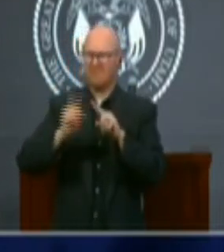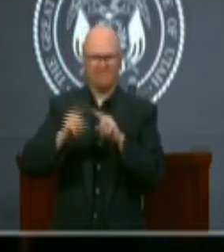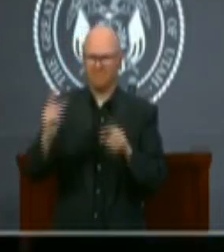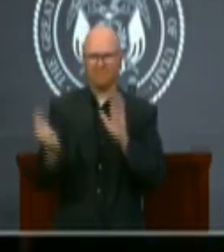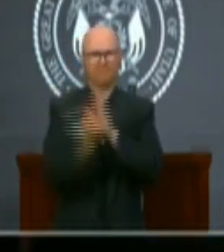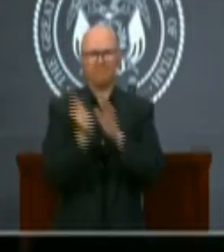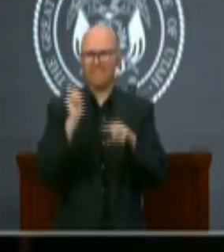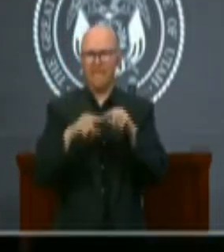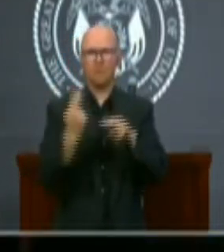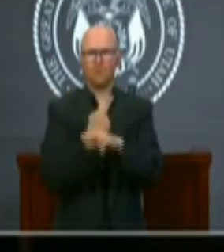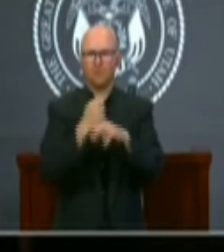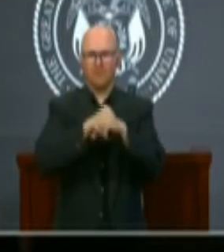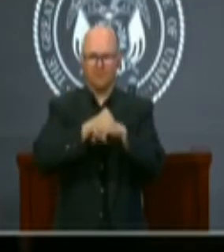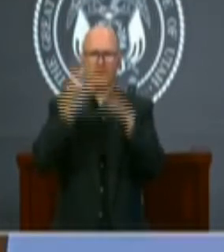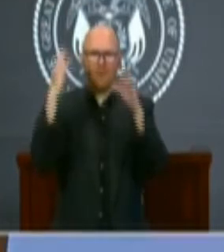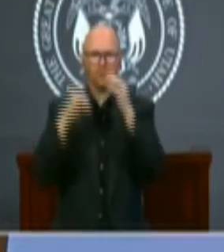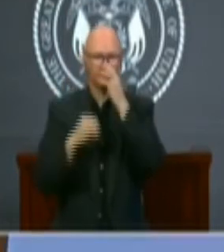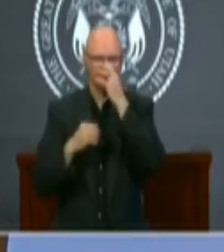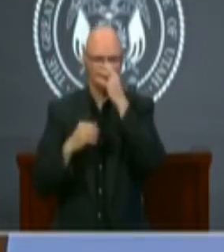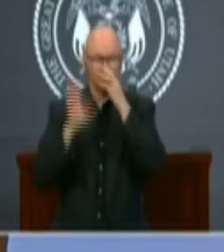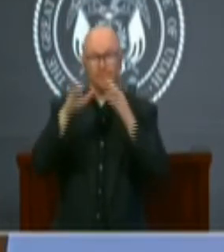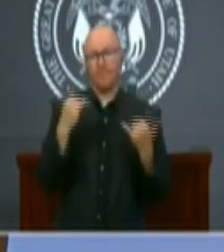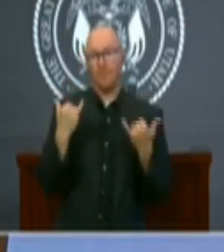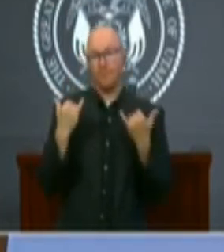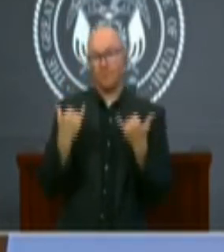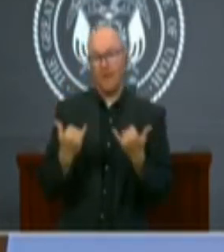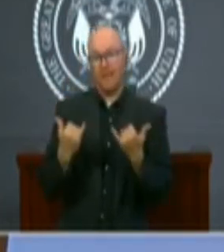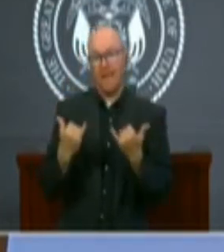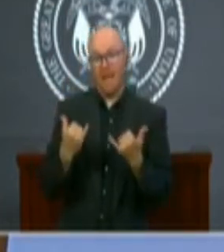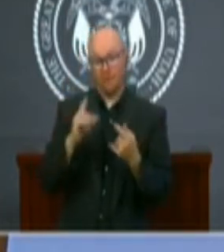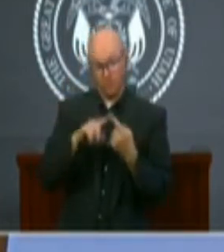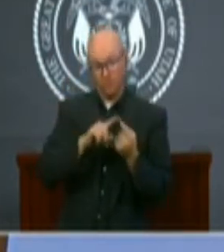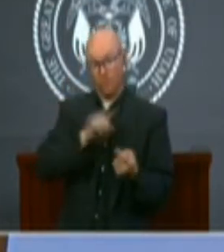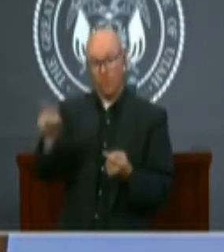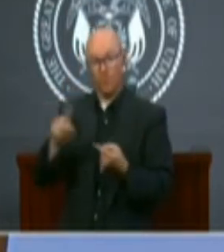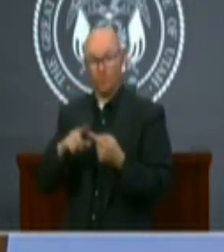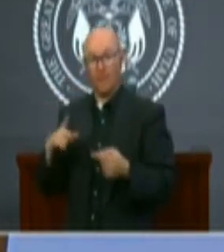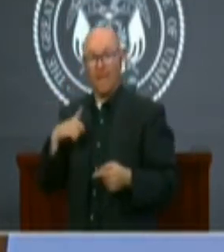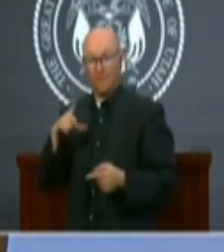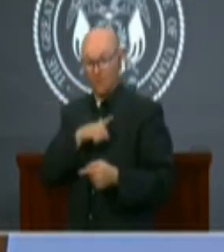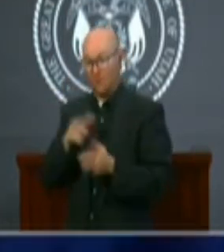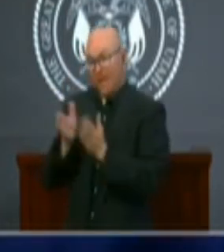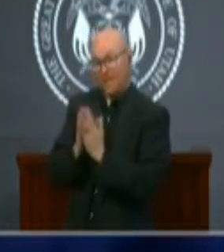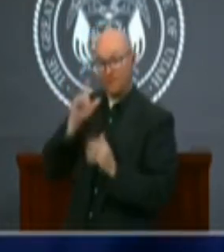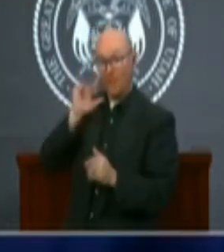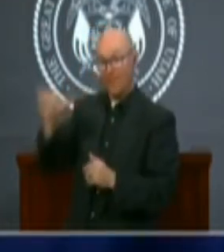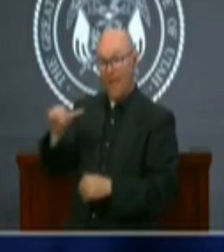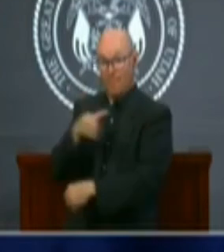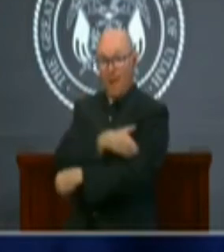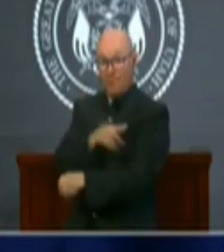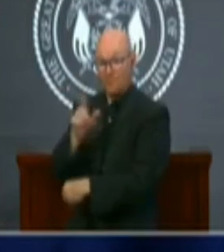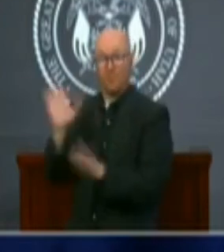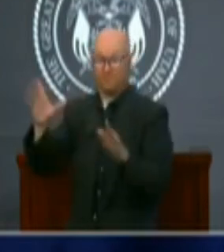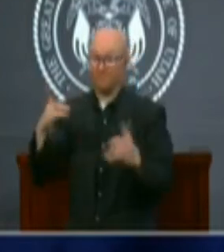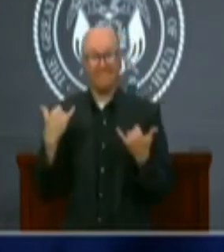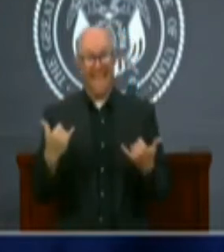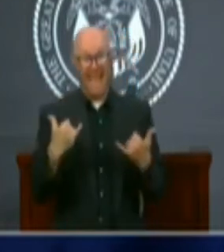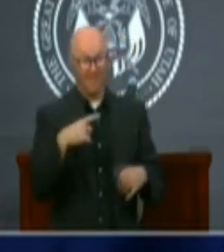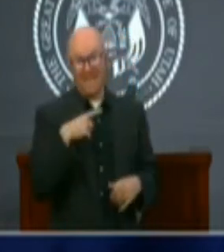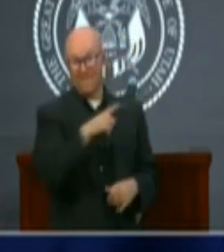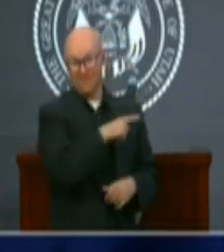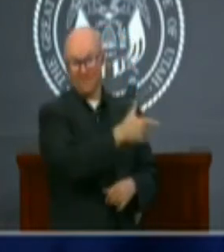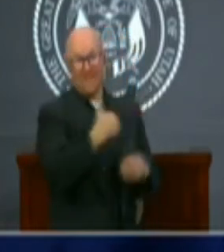go back to the legislature and say, well, I don't have the power now, but I want the power next year? Well, they have the power now. I doubt